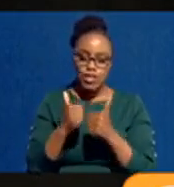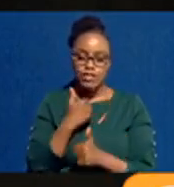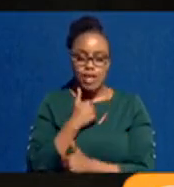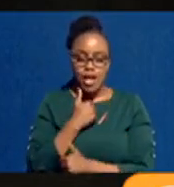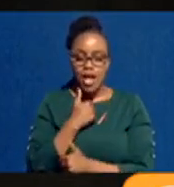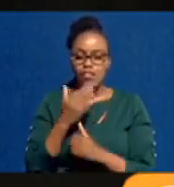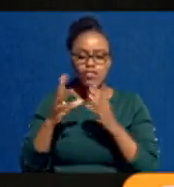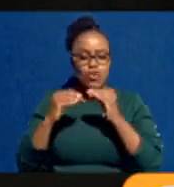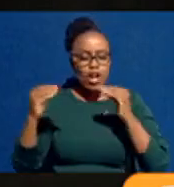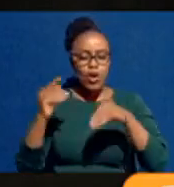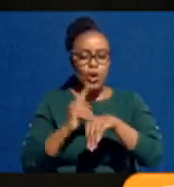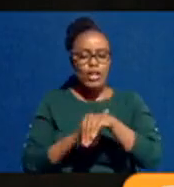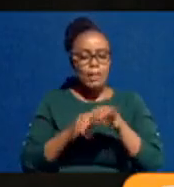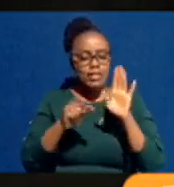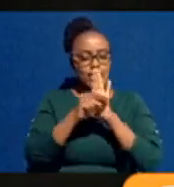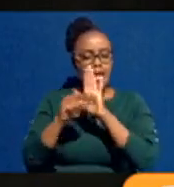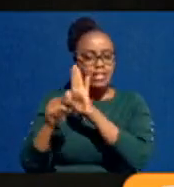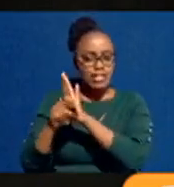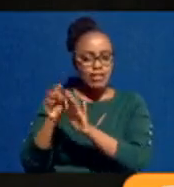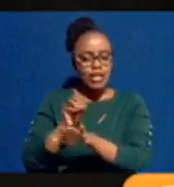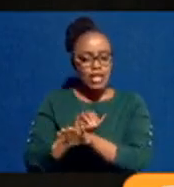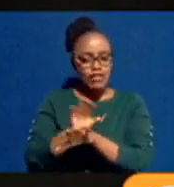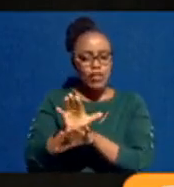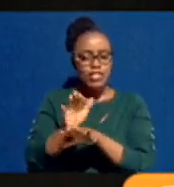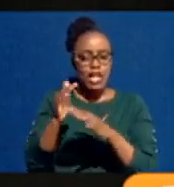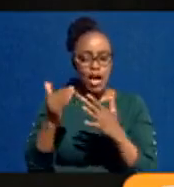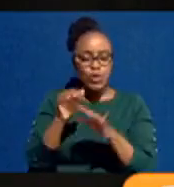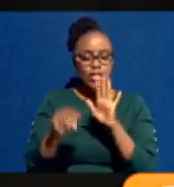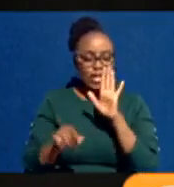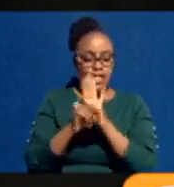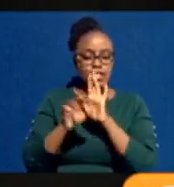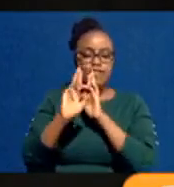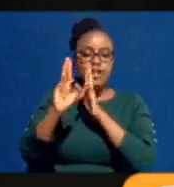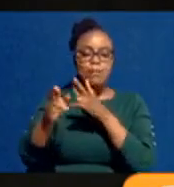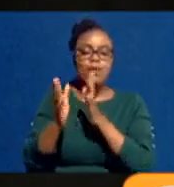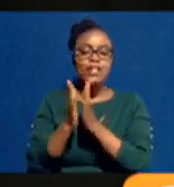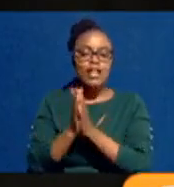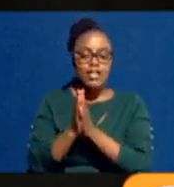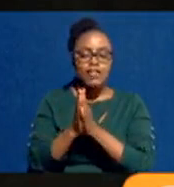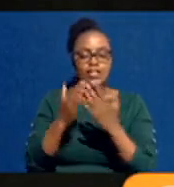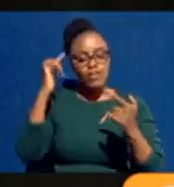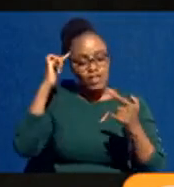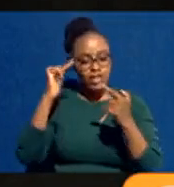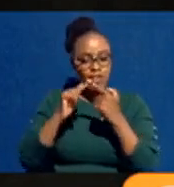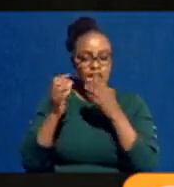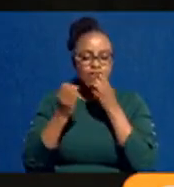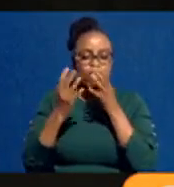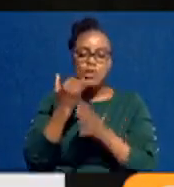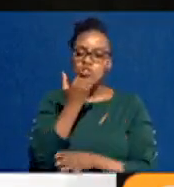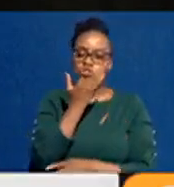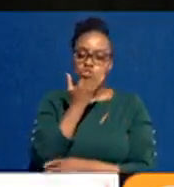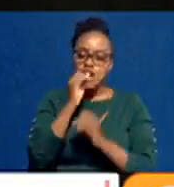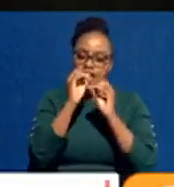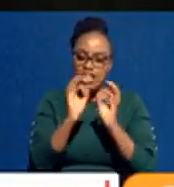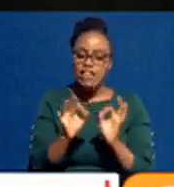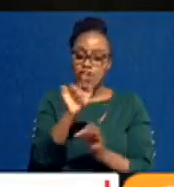has been for a long time negatively influenced by negative reporting and deliberate misinformation.